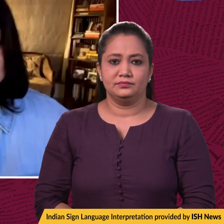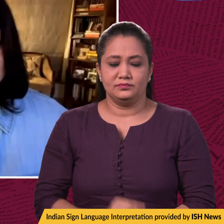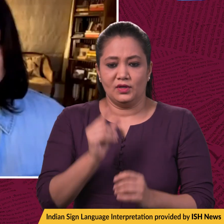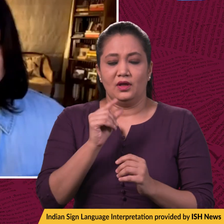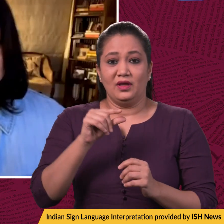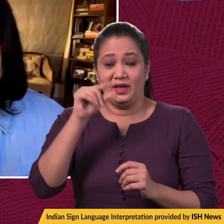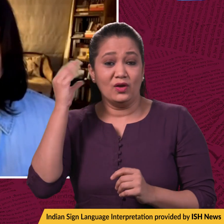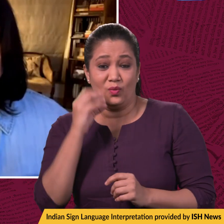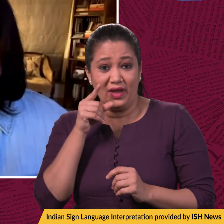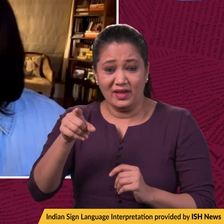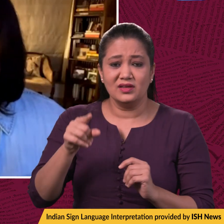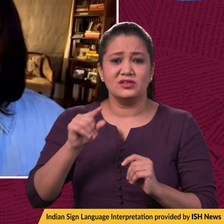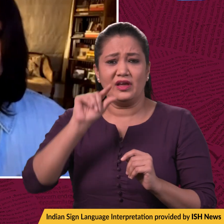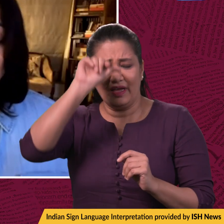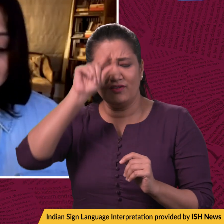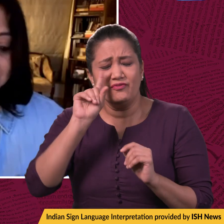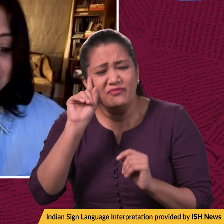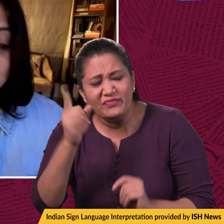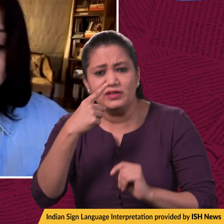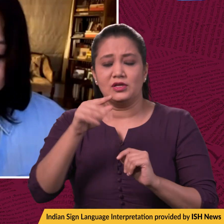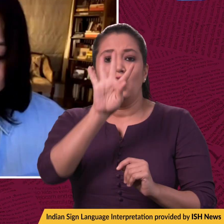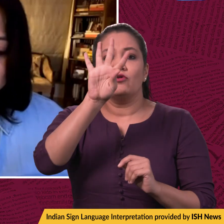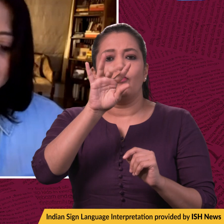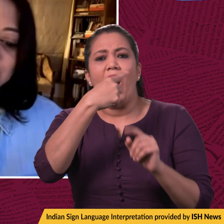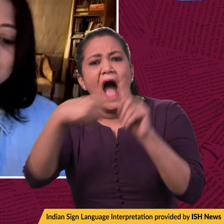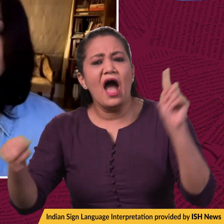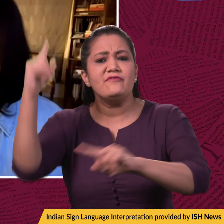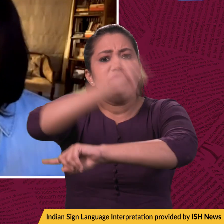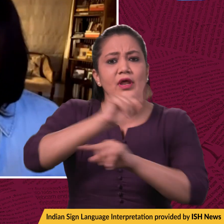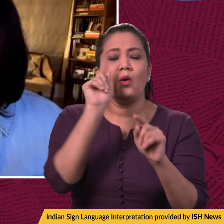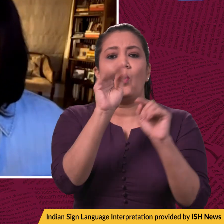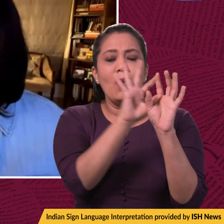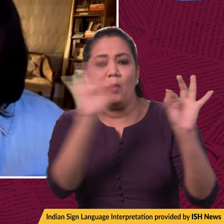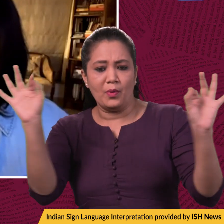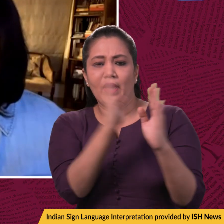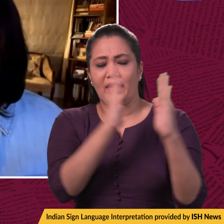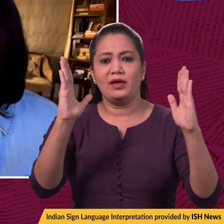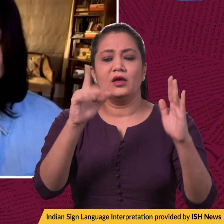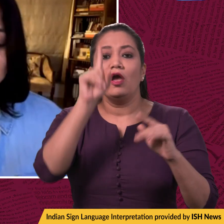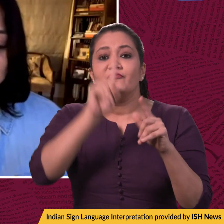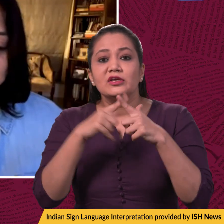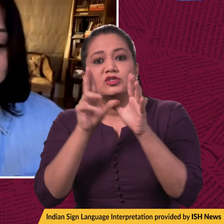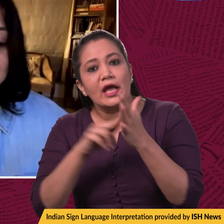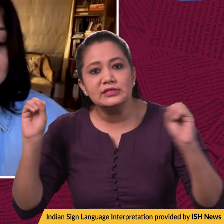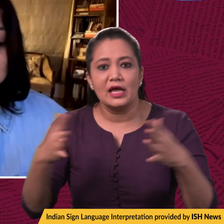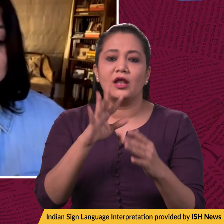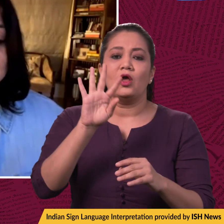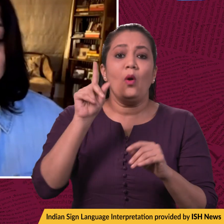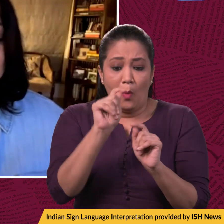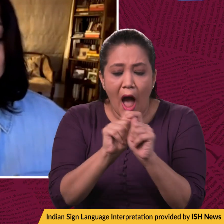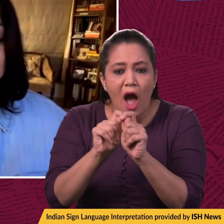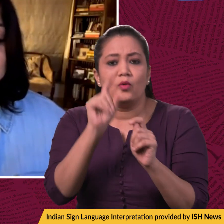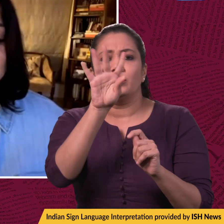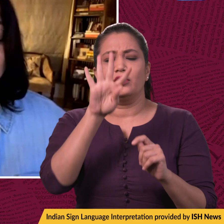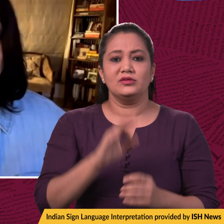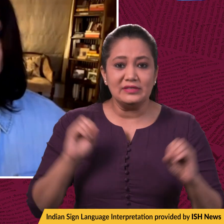has become the first country to introduce 4.5-day work week in the country starting the 1st of January 2022. This means